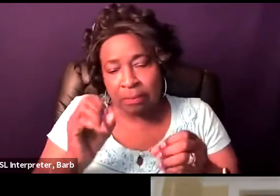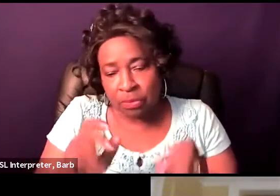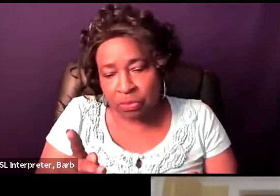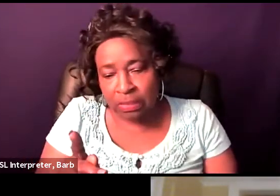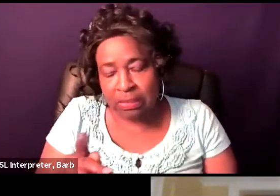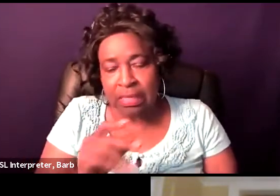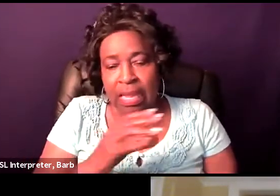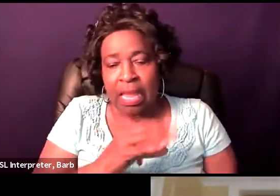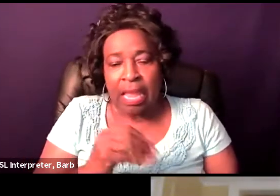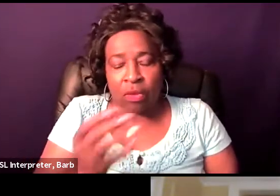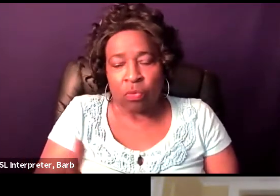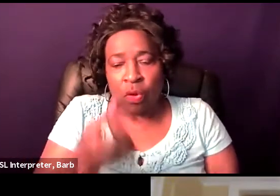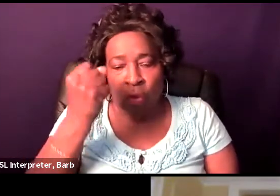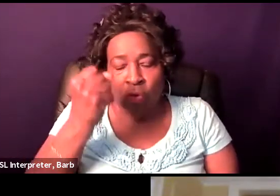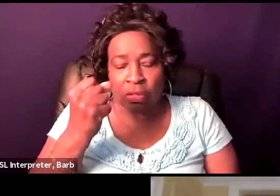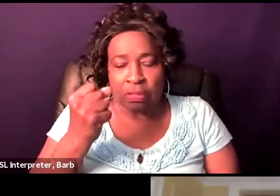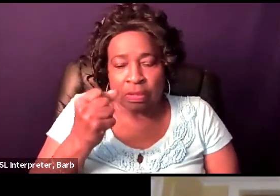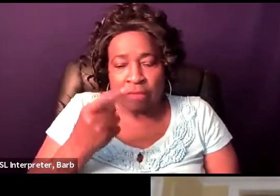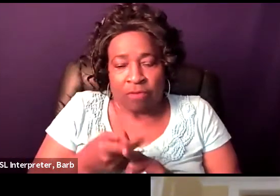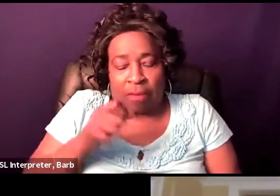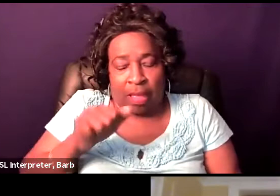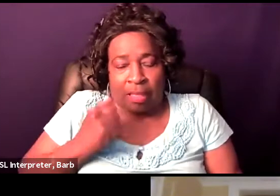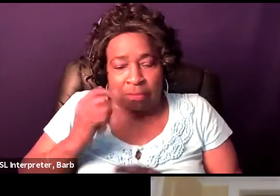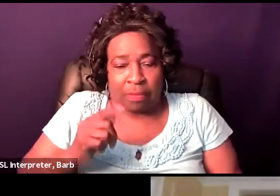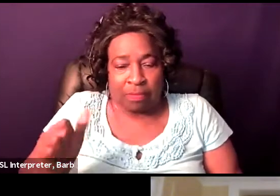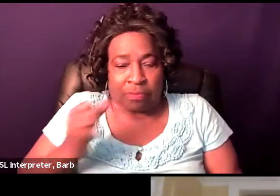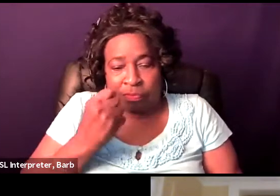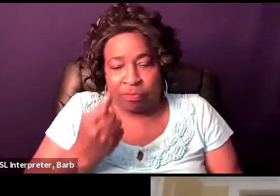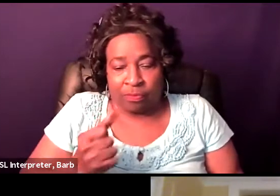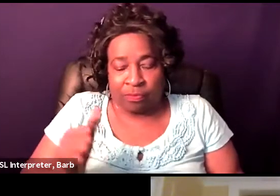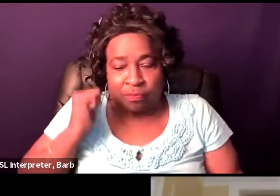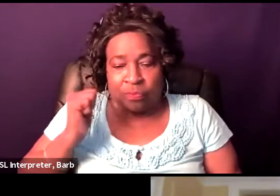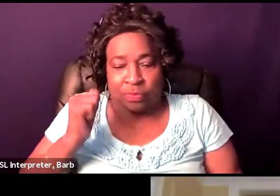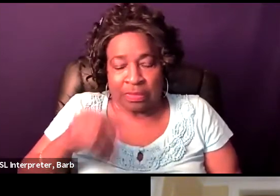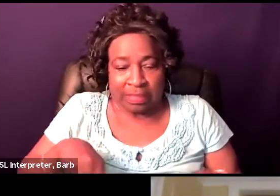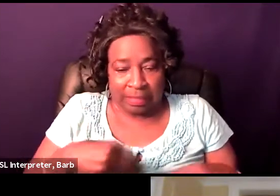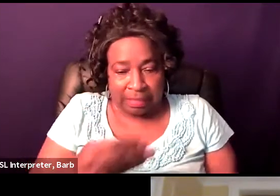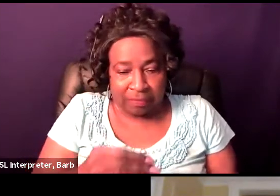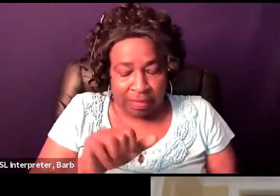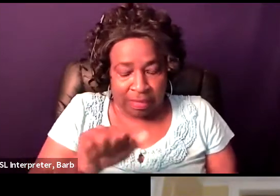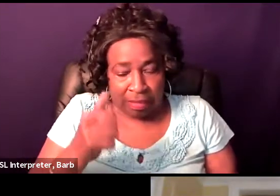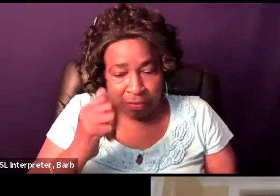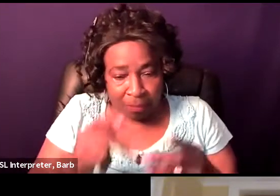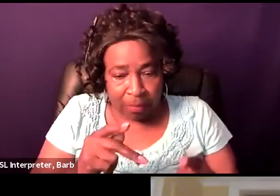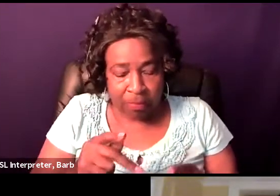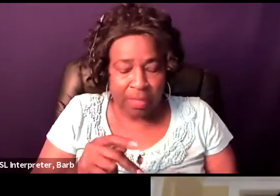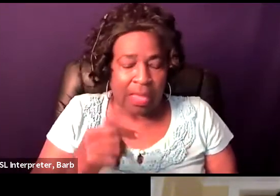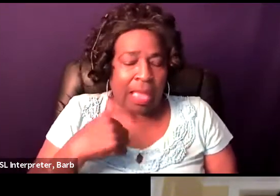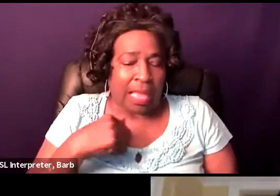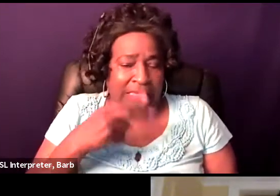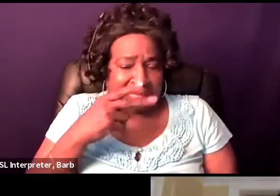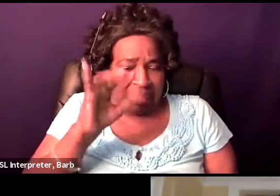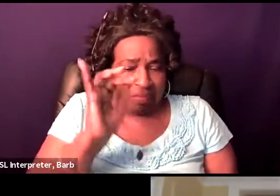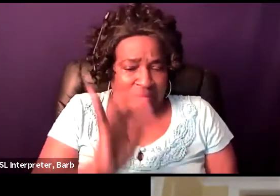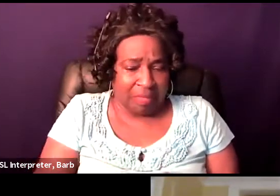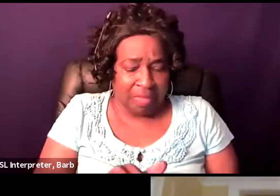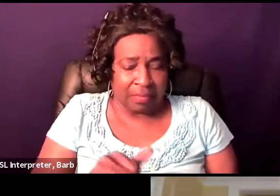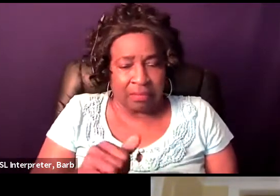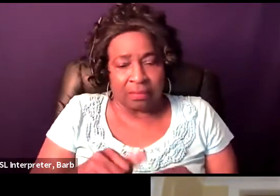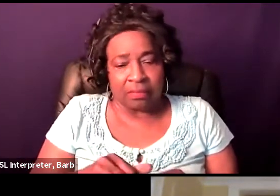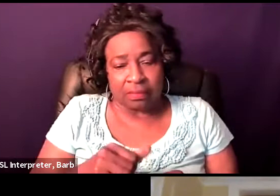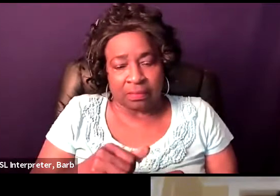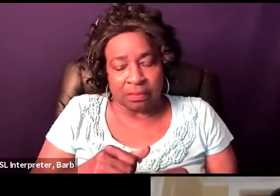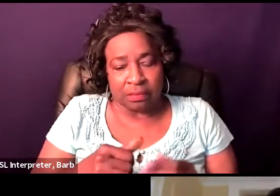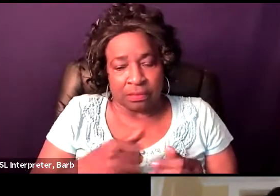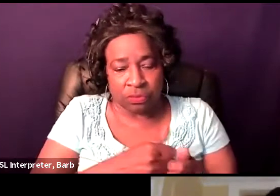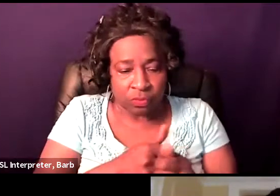and withholding those from others, I think not only do I see that as a kind of, a technology, tracking as a technology, but